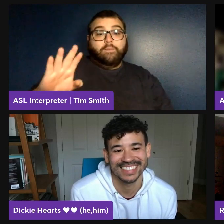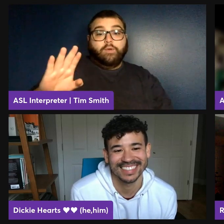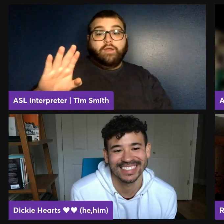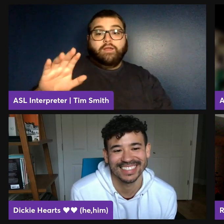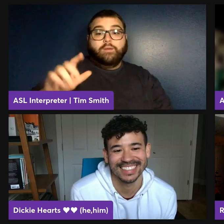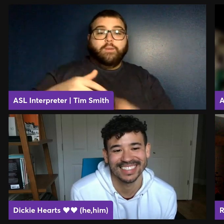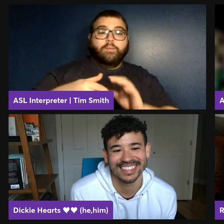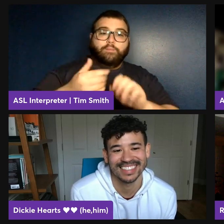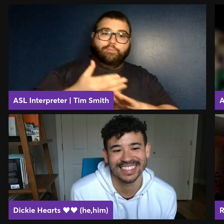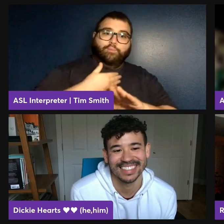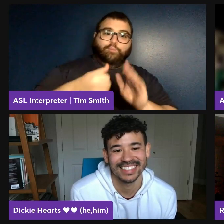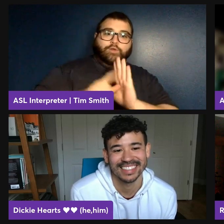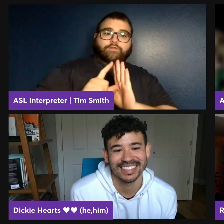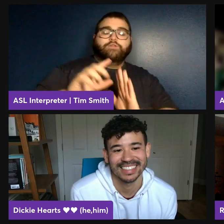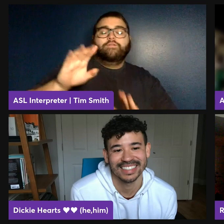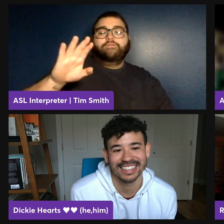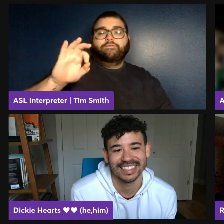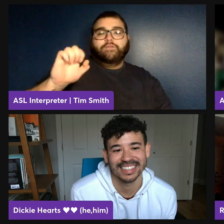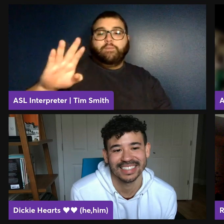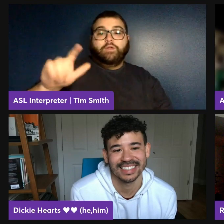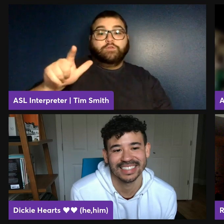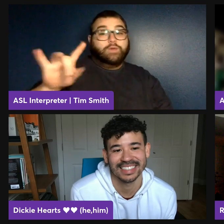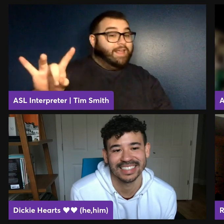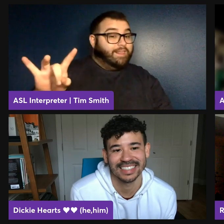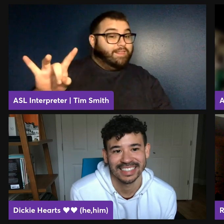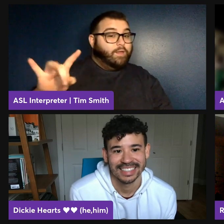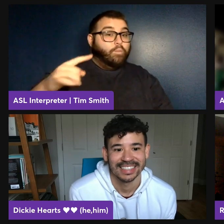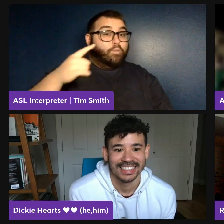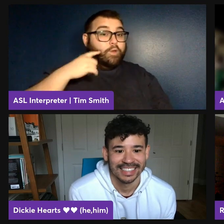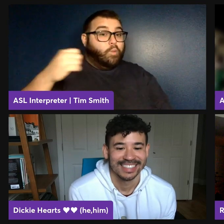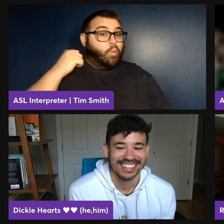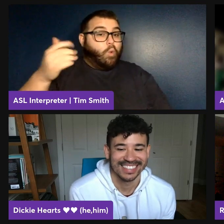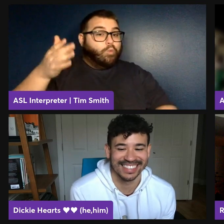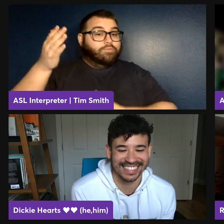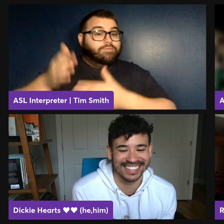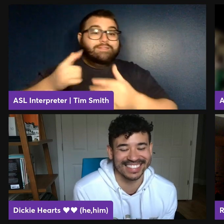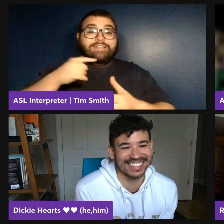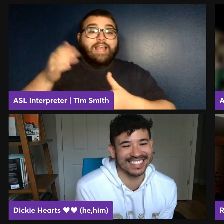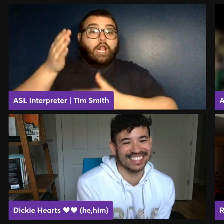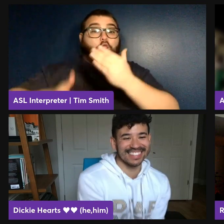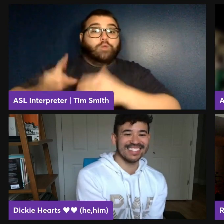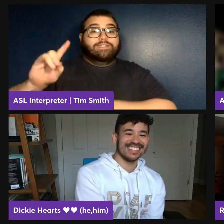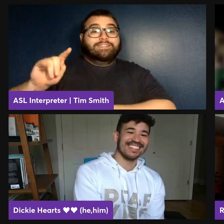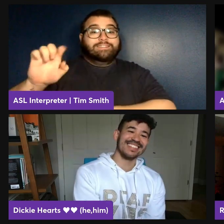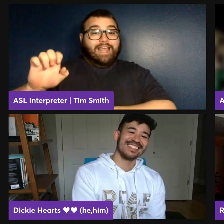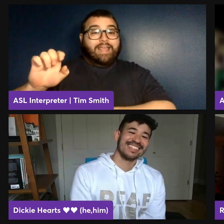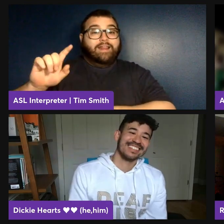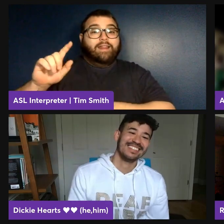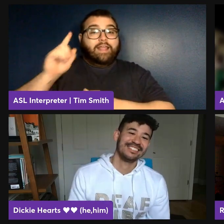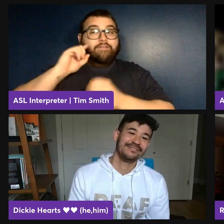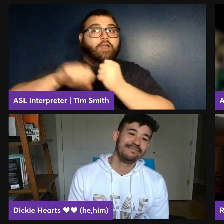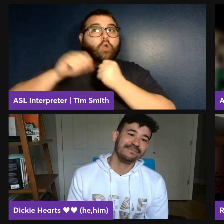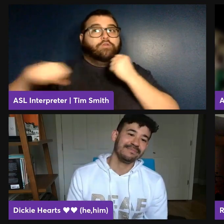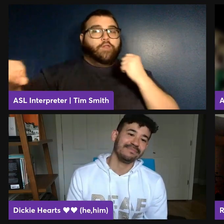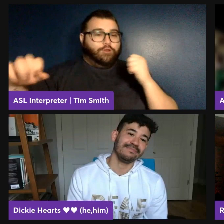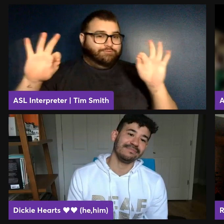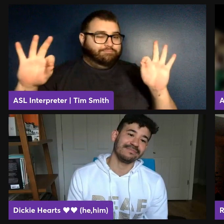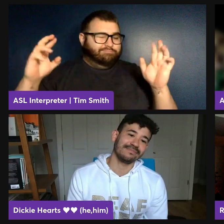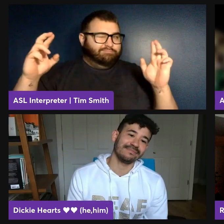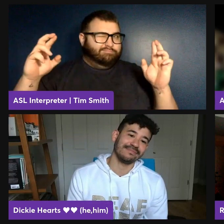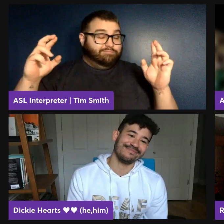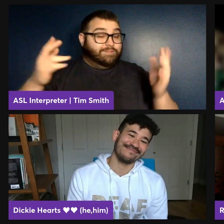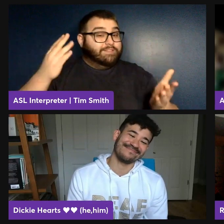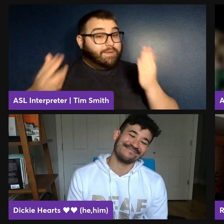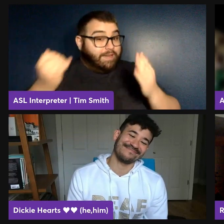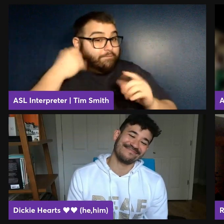February 28th. And we won't say a closing date just in case it goes for longer than it's currently announced. Because it might